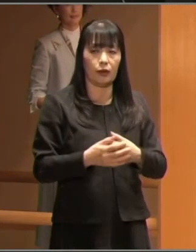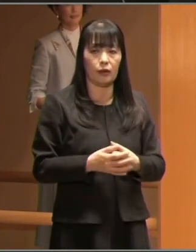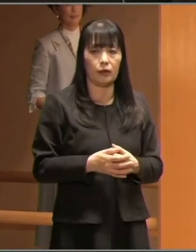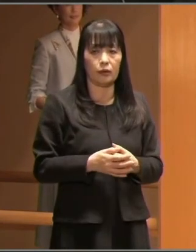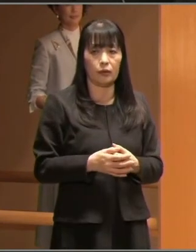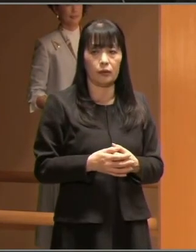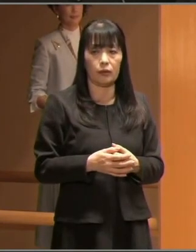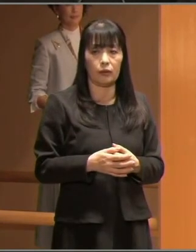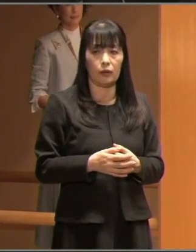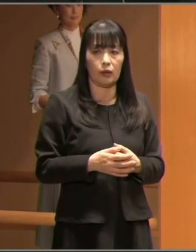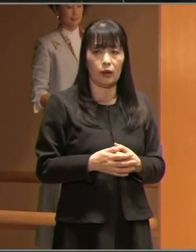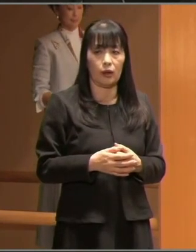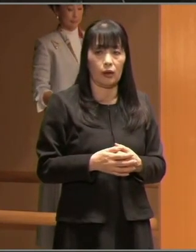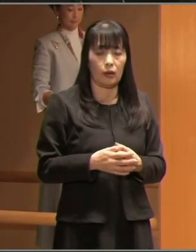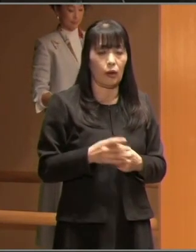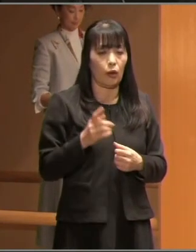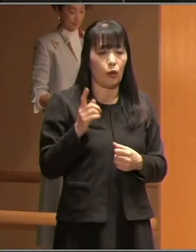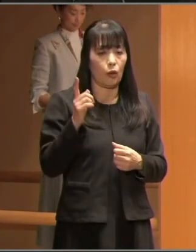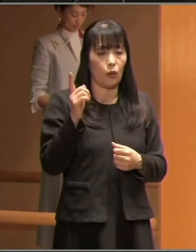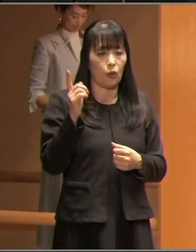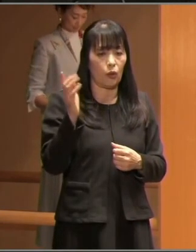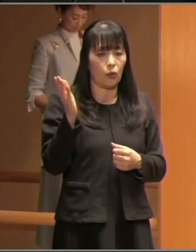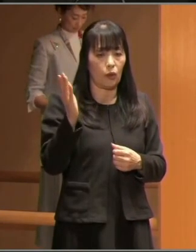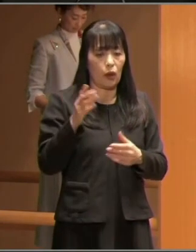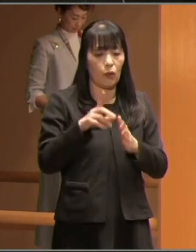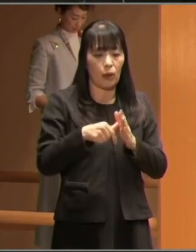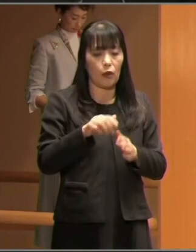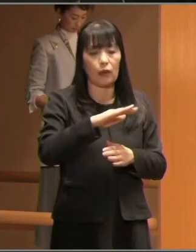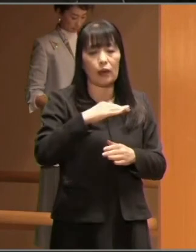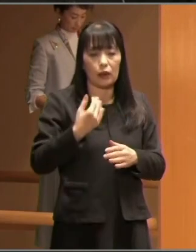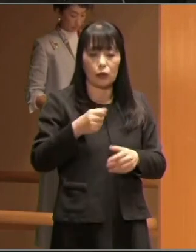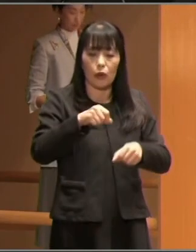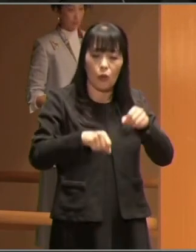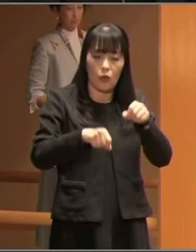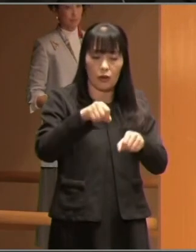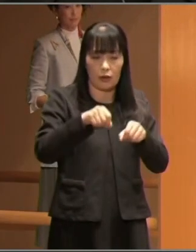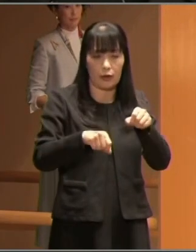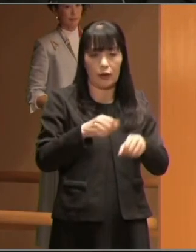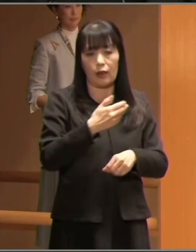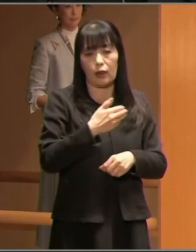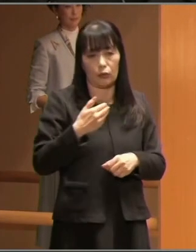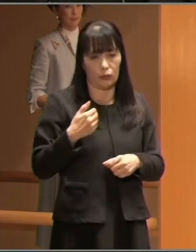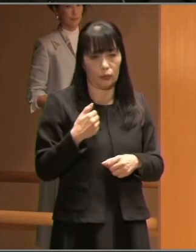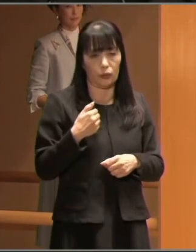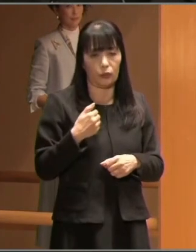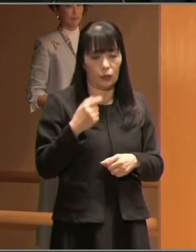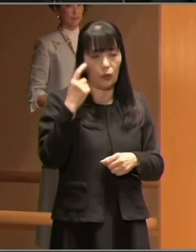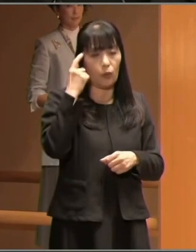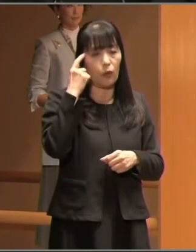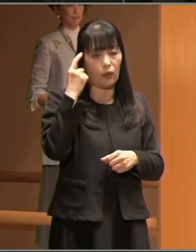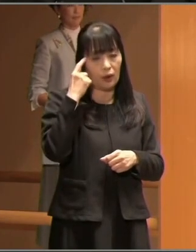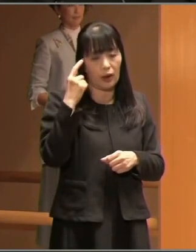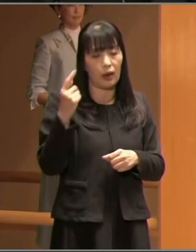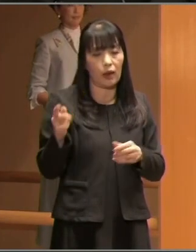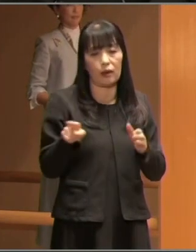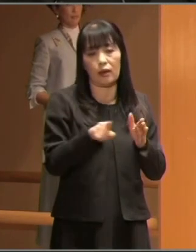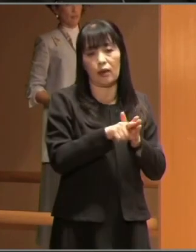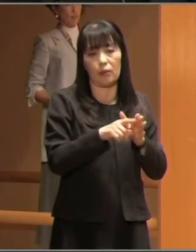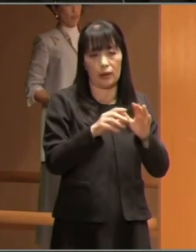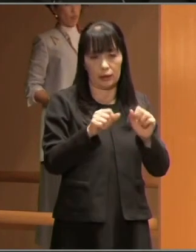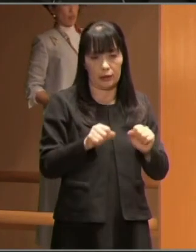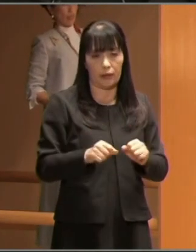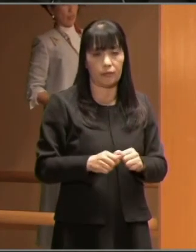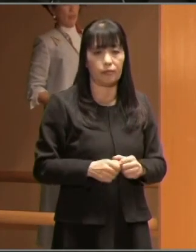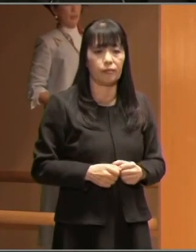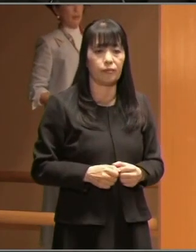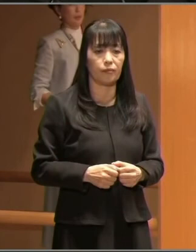inkjet print, because they are also made of water pigment. And Isewashi is matching